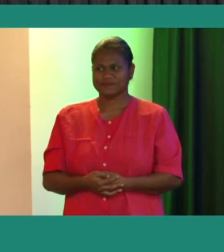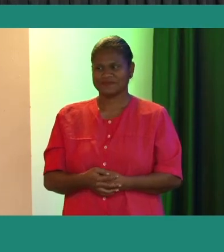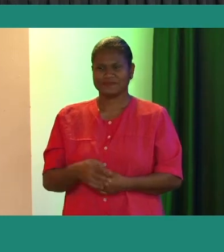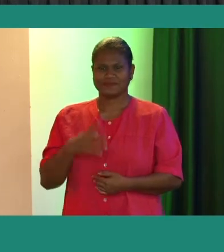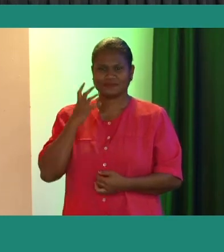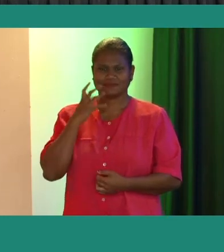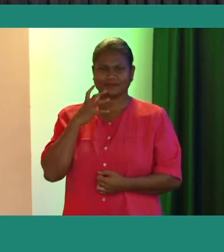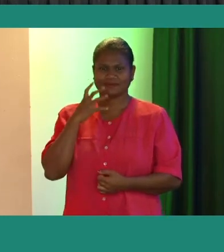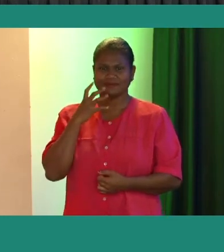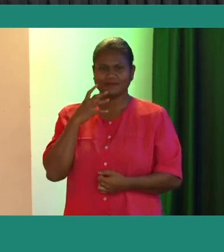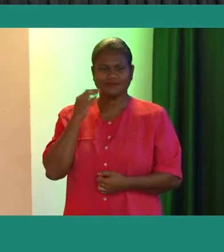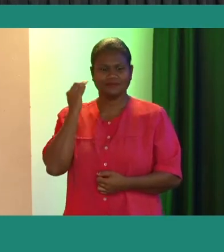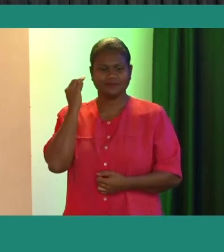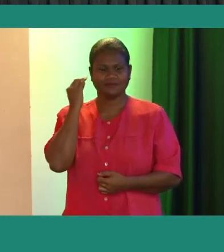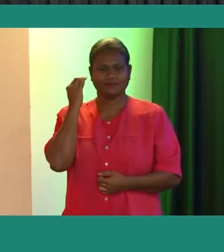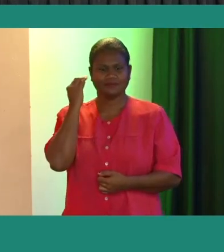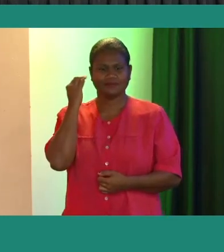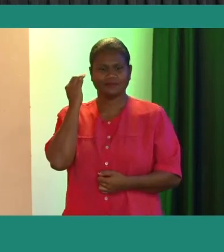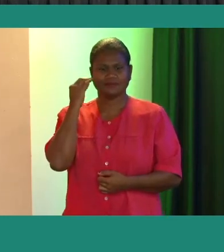the workplace.